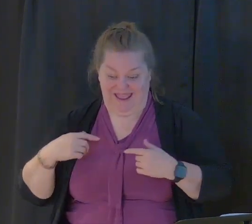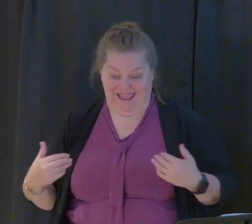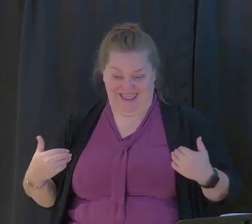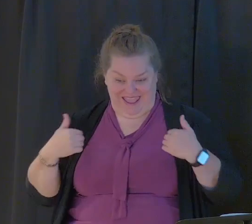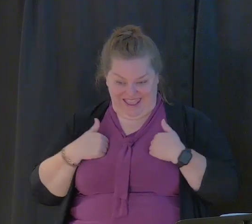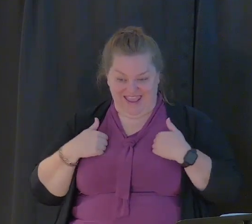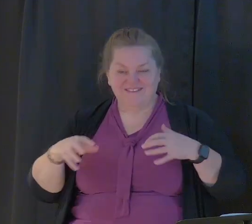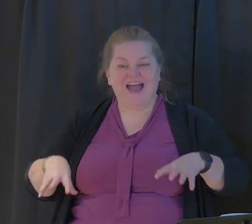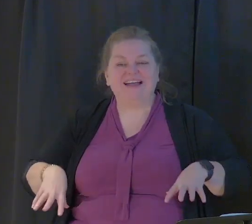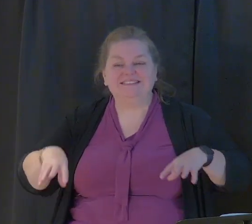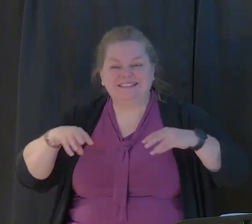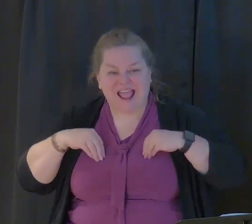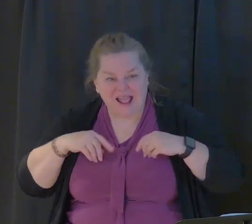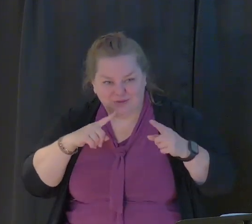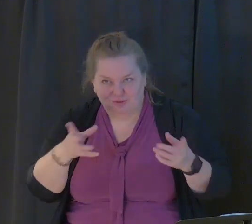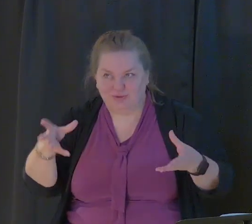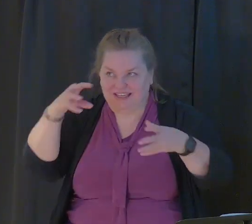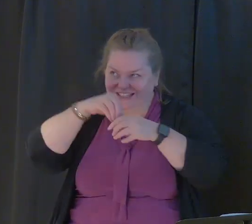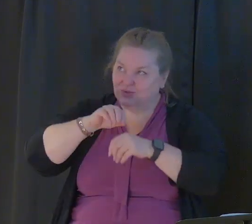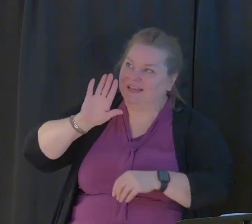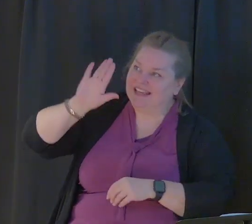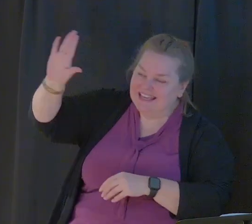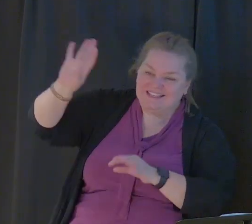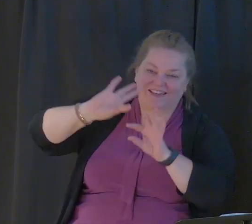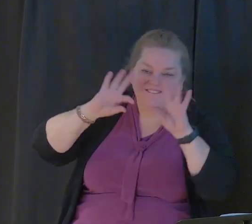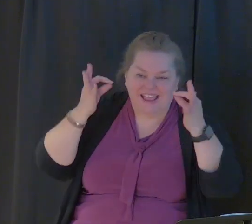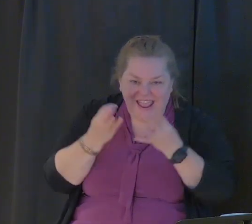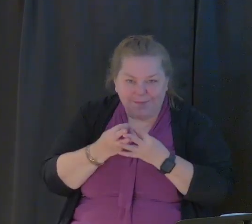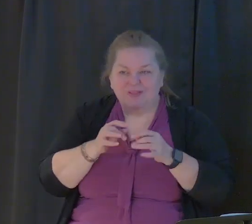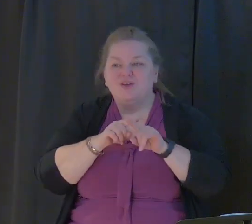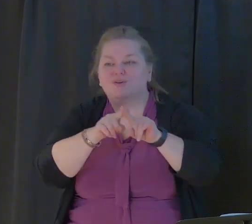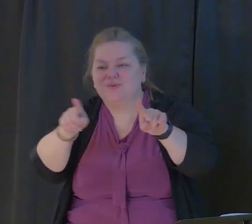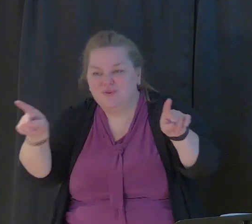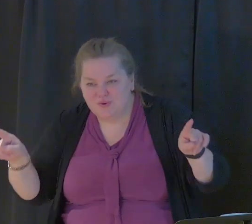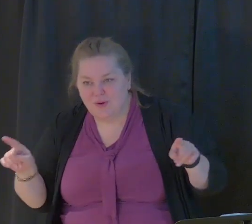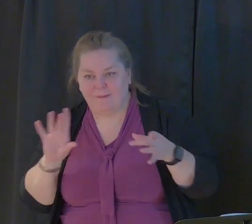adopted you into my family. You have a home.